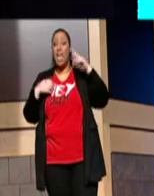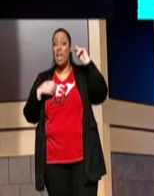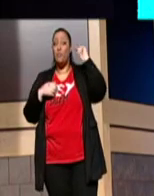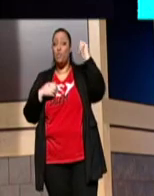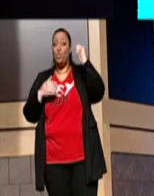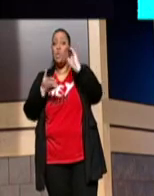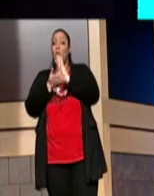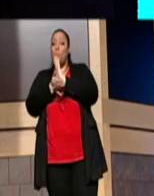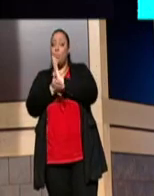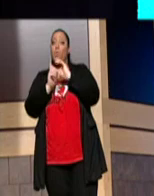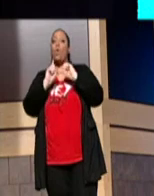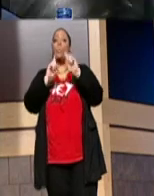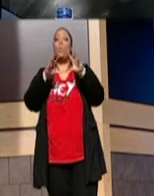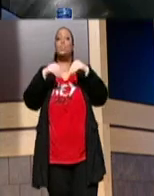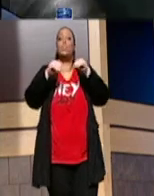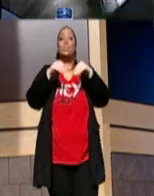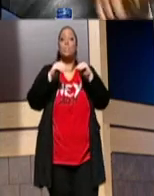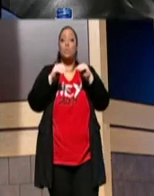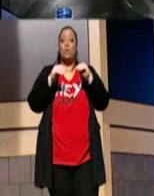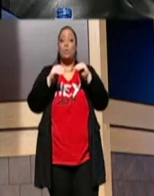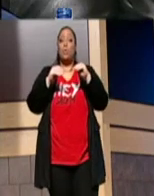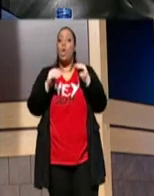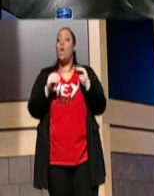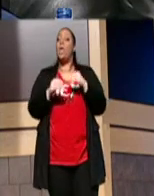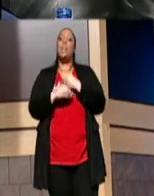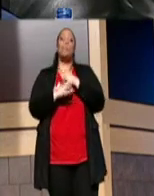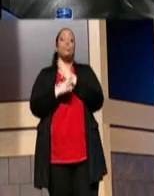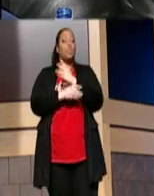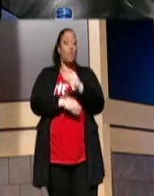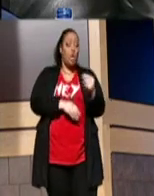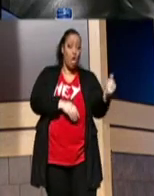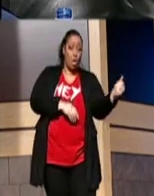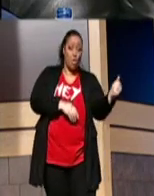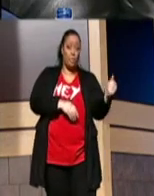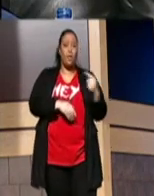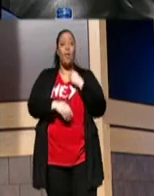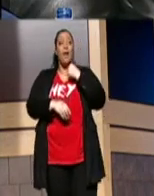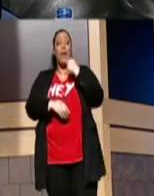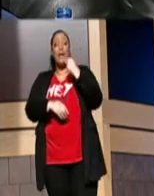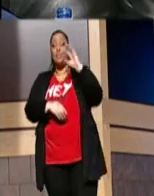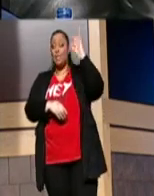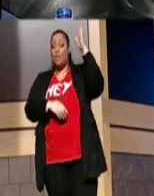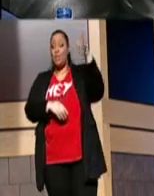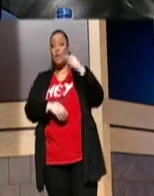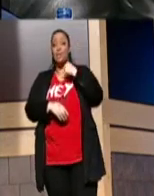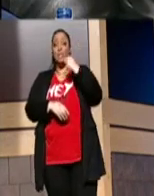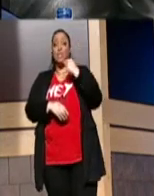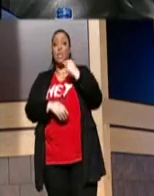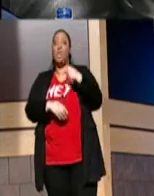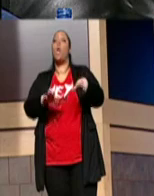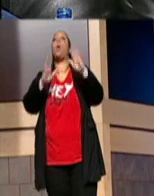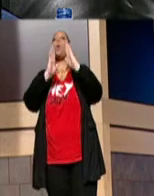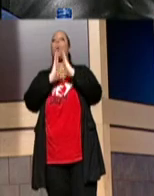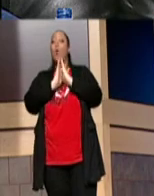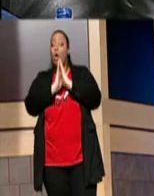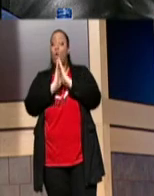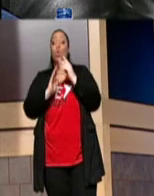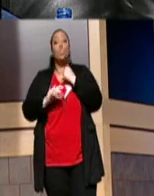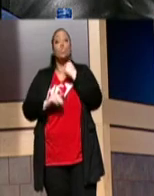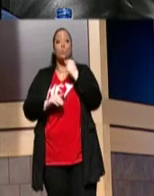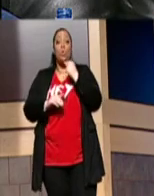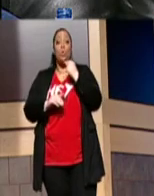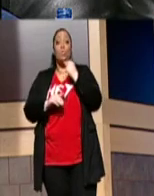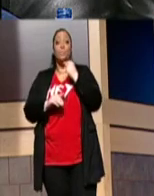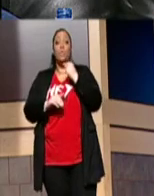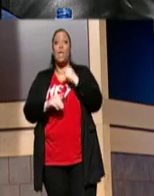Went to the store, toilet paper's gone. I said, Pastor said, call it. Call it. So I